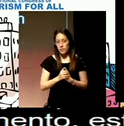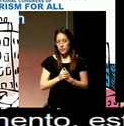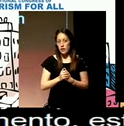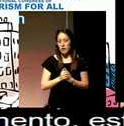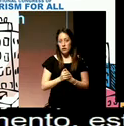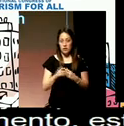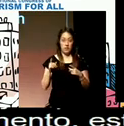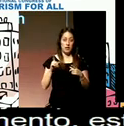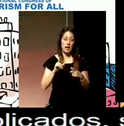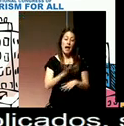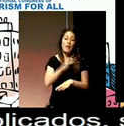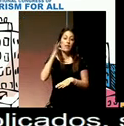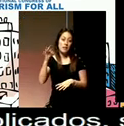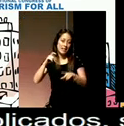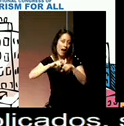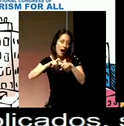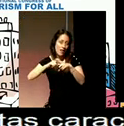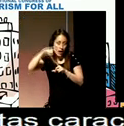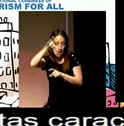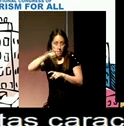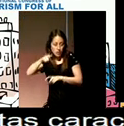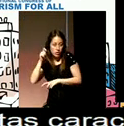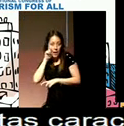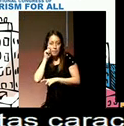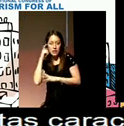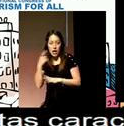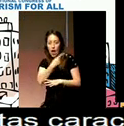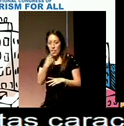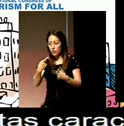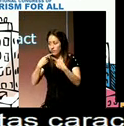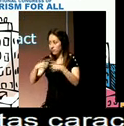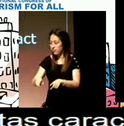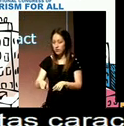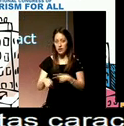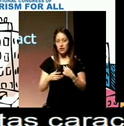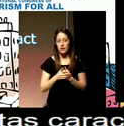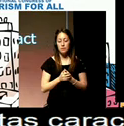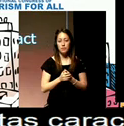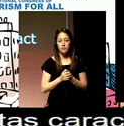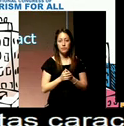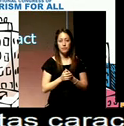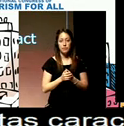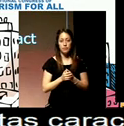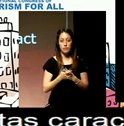users that can impact on levels of